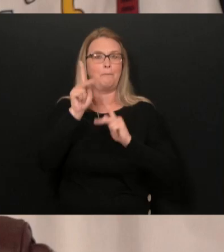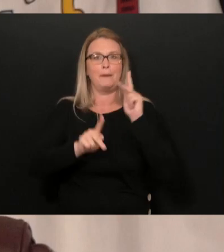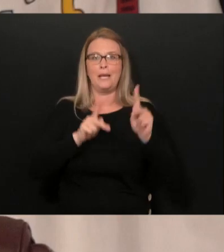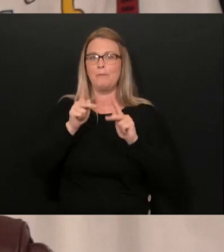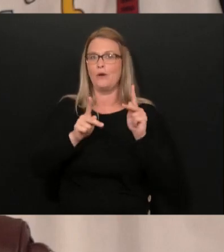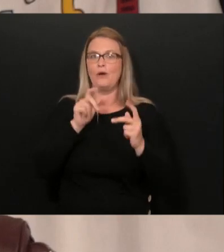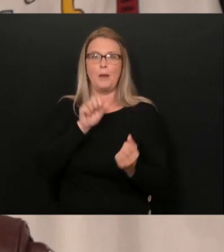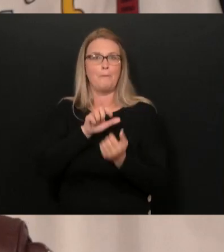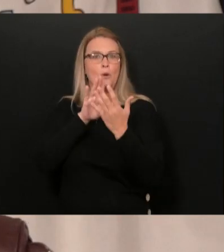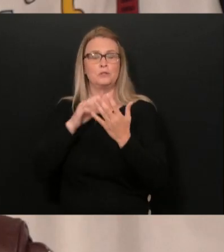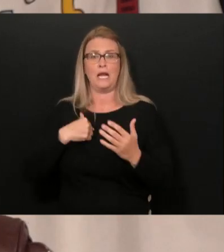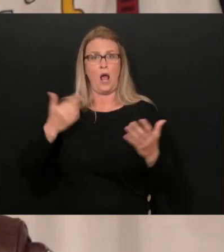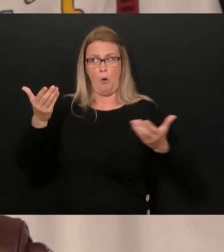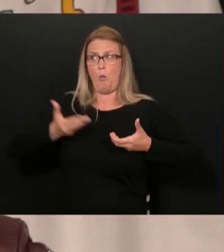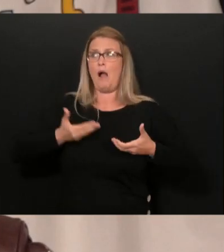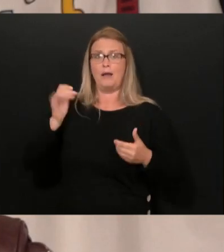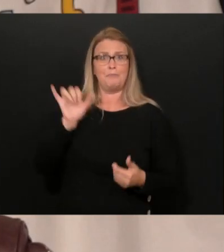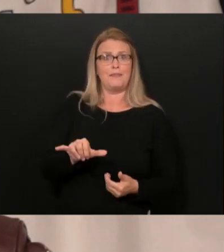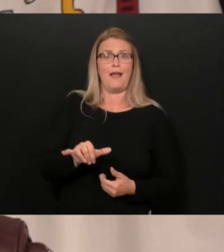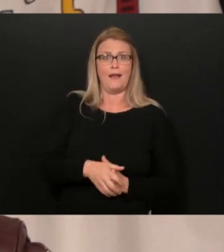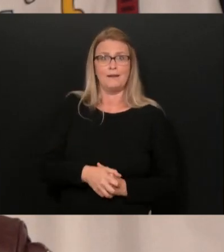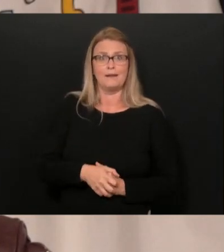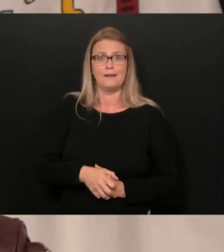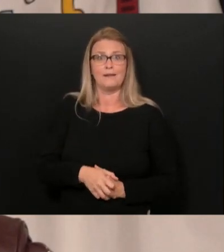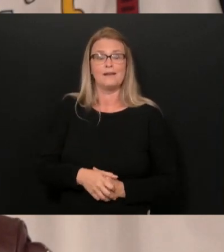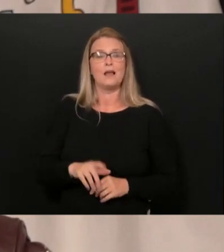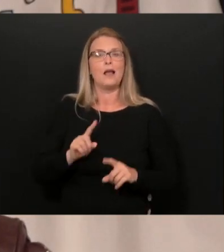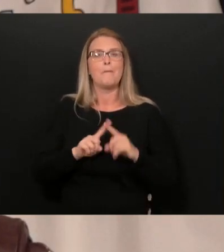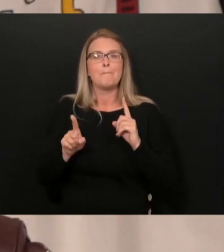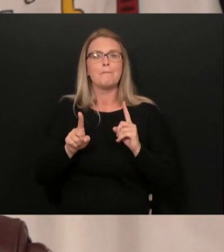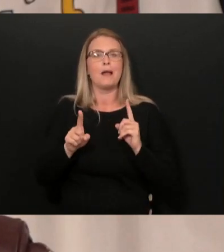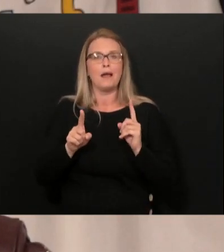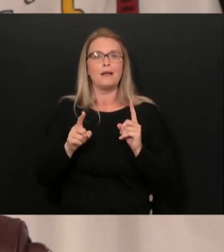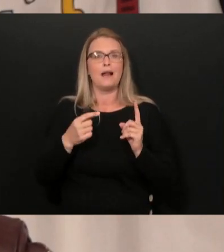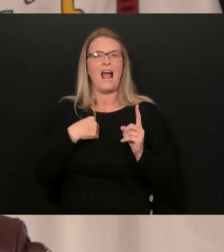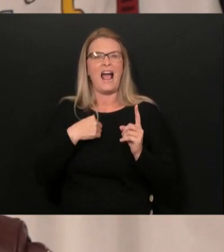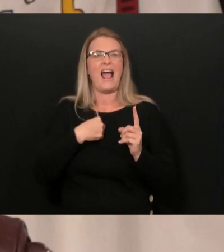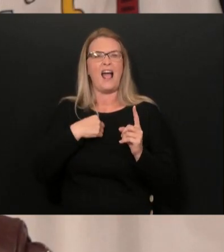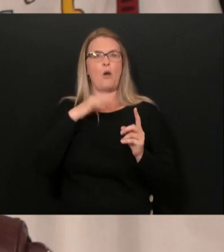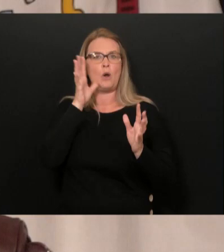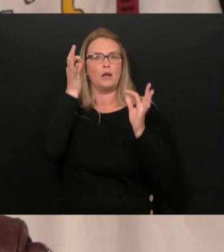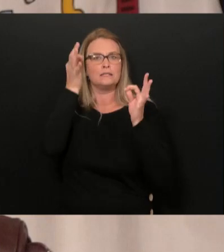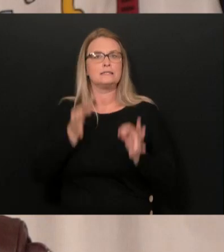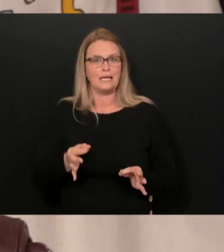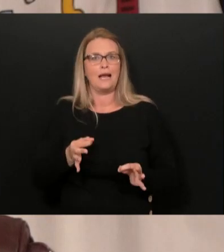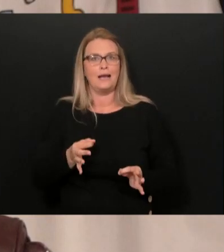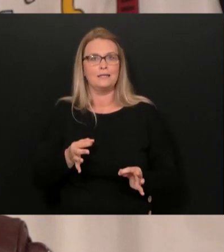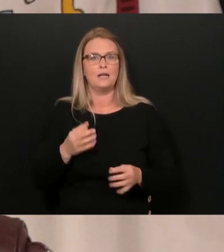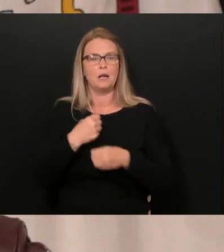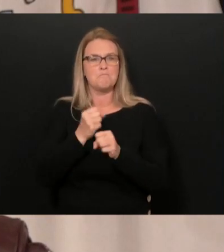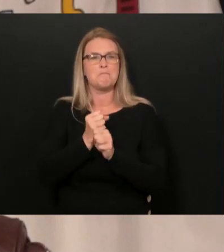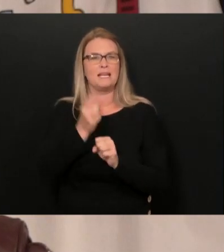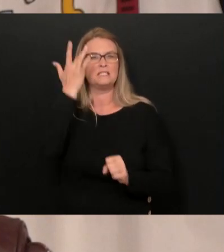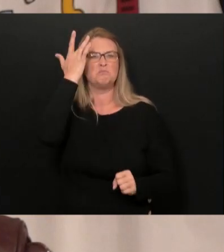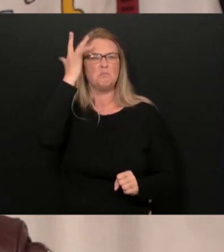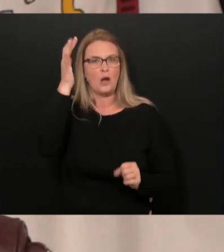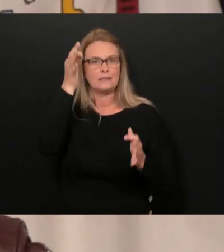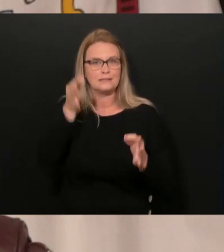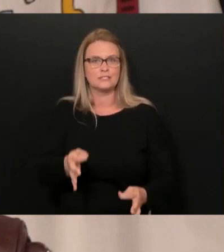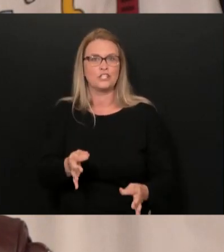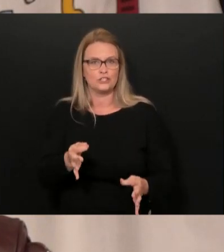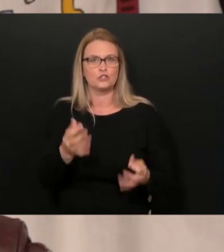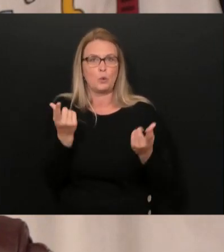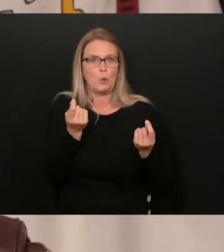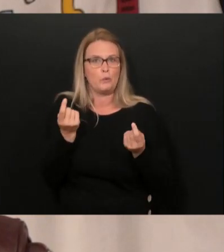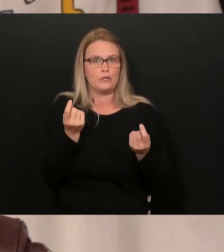us, and we welcome them. But at the end of the day, we're going to make the decision, and we're going to make smart decisions on what to do.